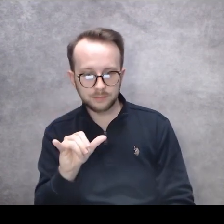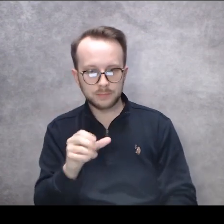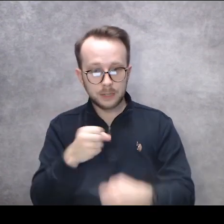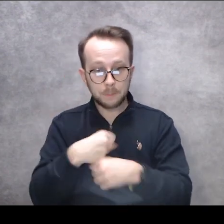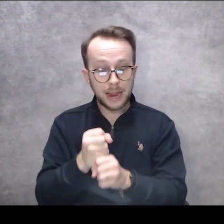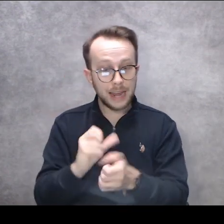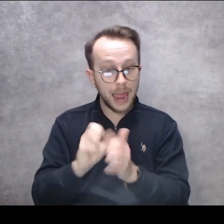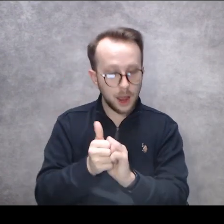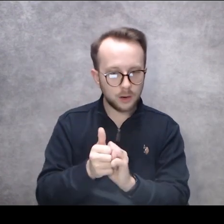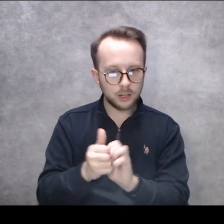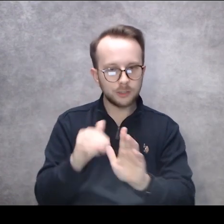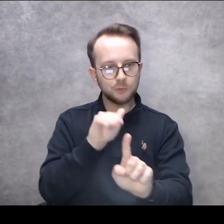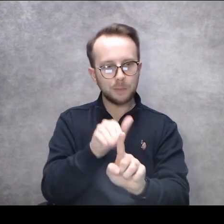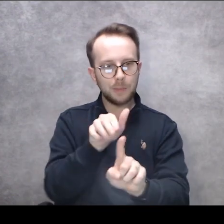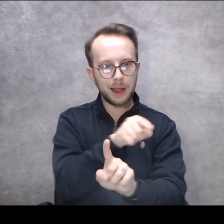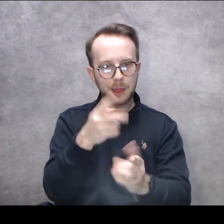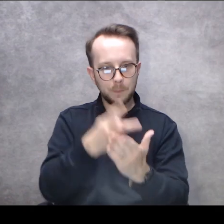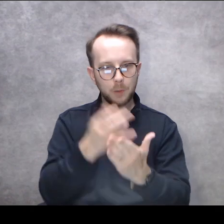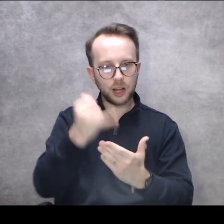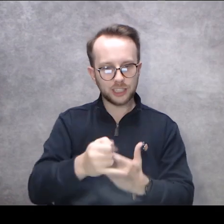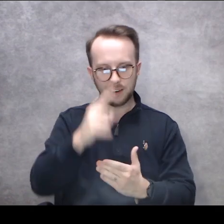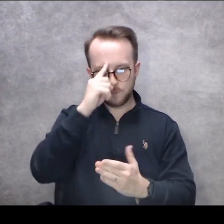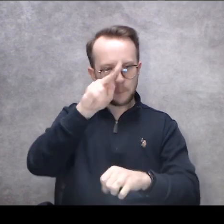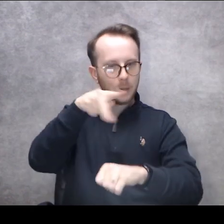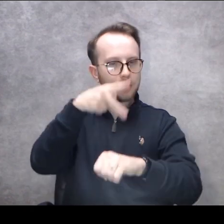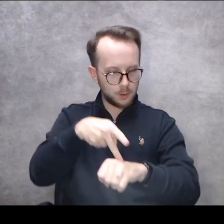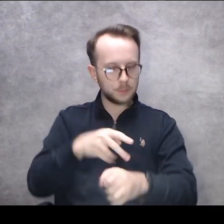the students of the project they are doing for the principal.